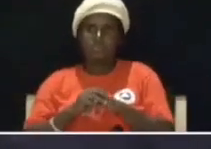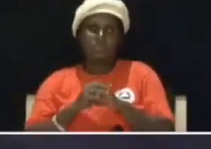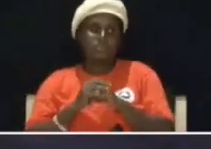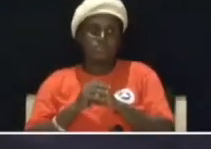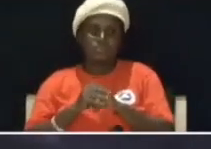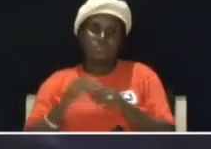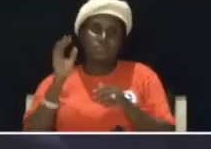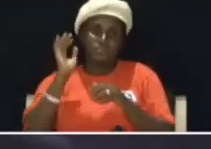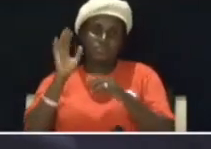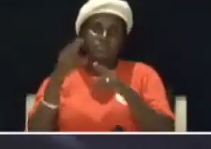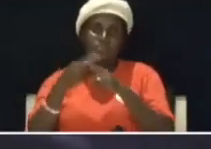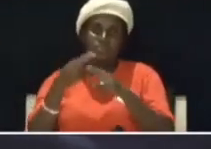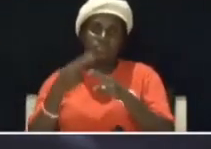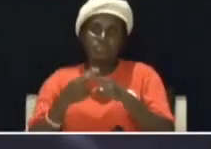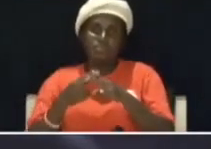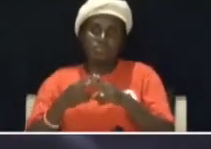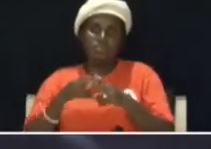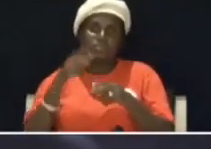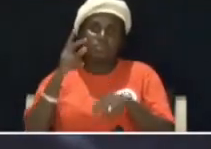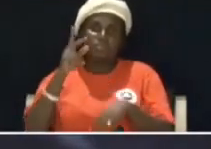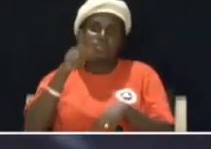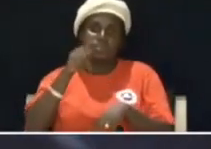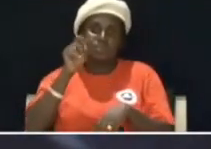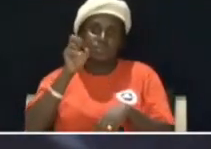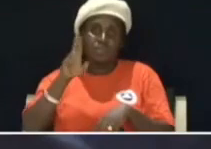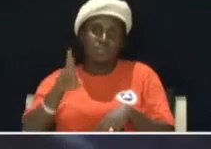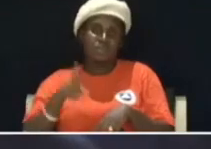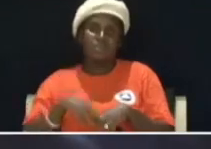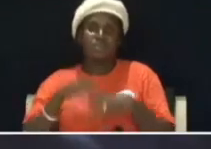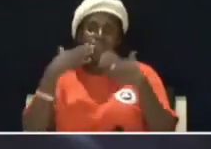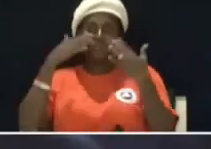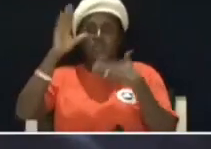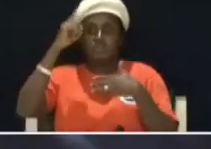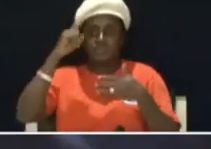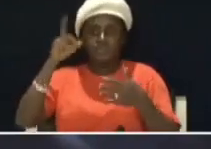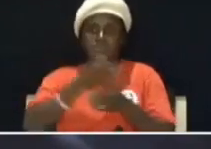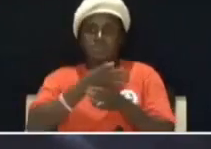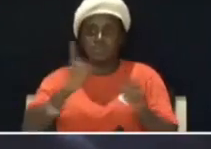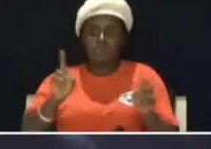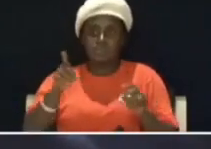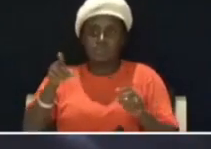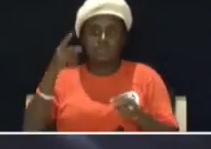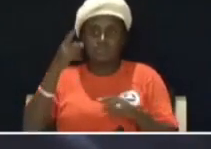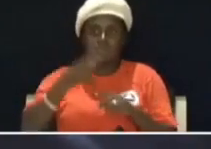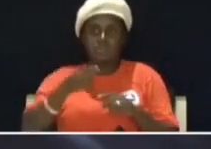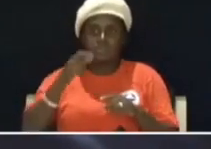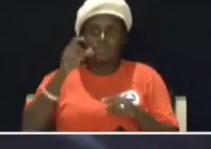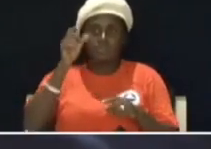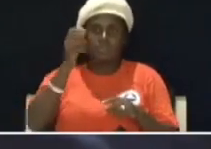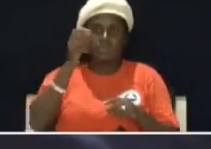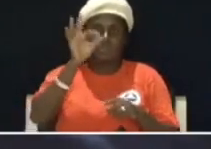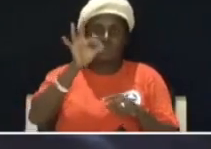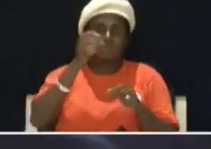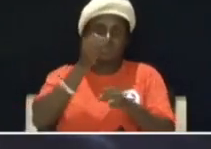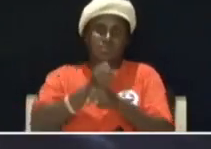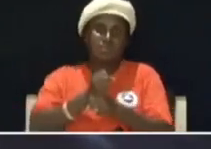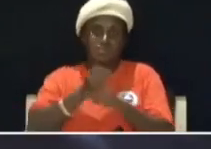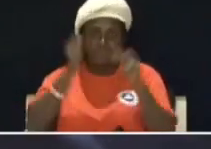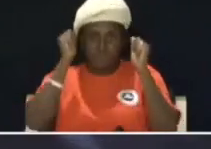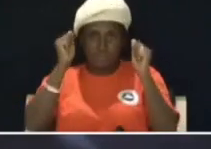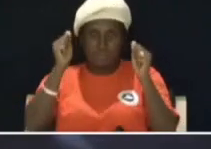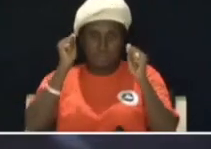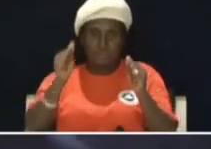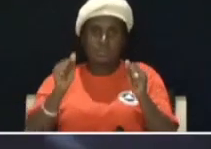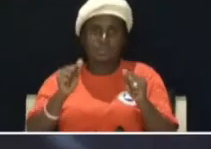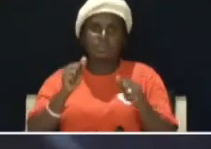My name is Appointed Time Peter Akpanama. I want to thank God for delivering me from 9 years academic delay and stagnation. I